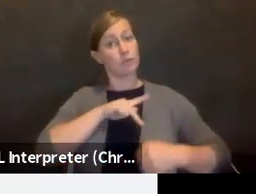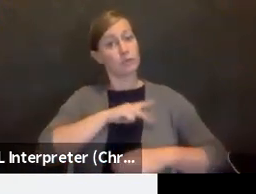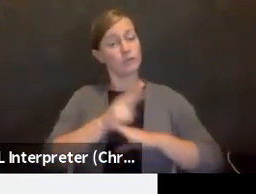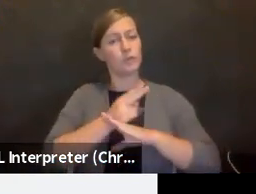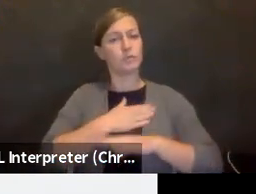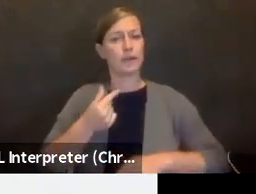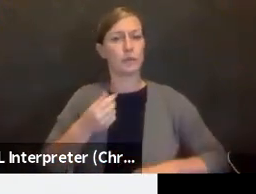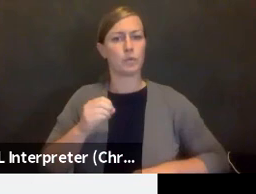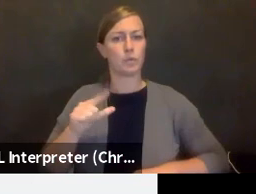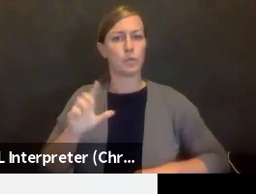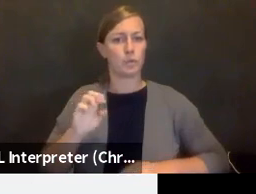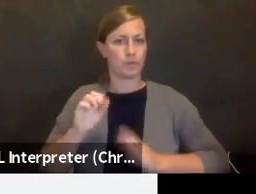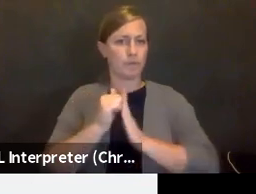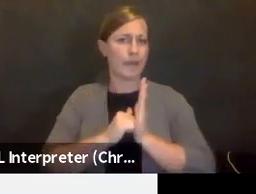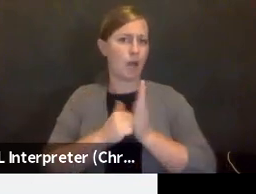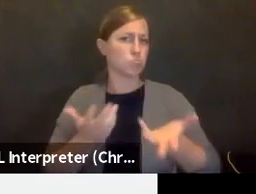account.